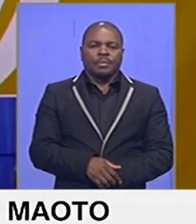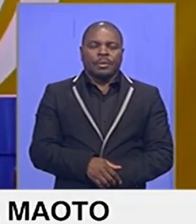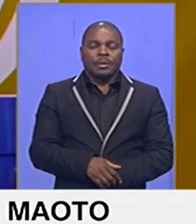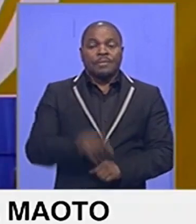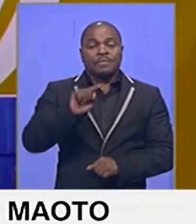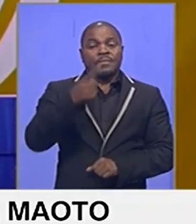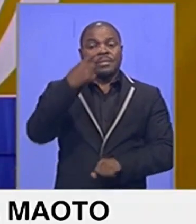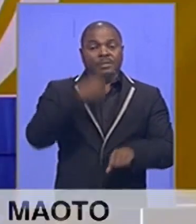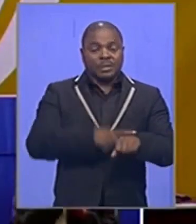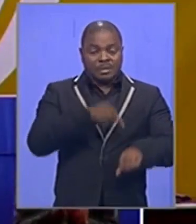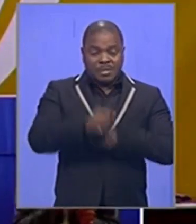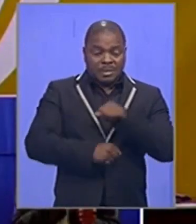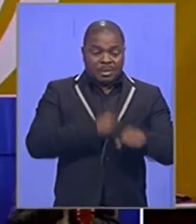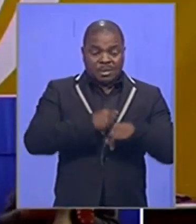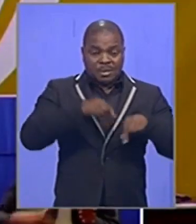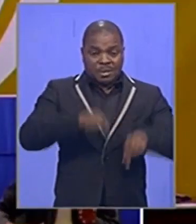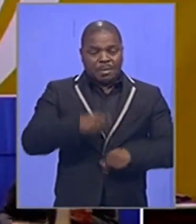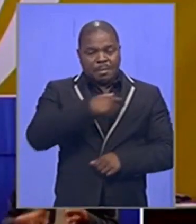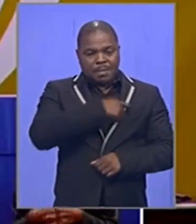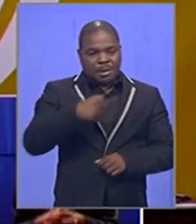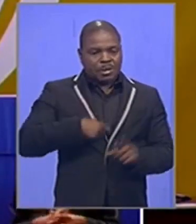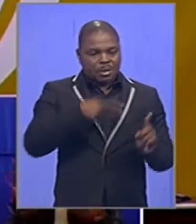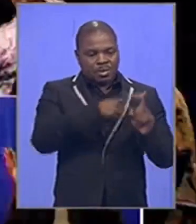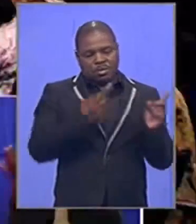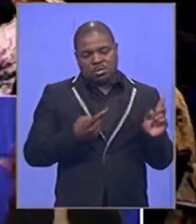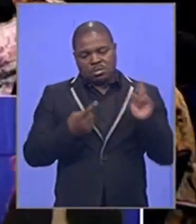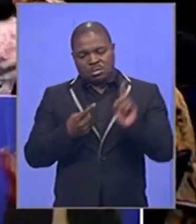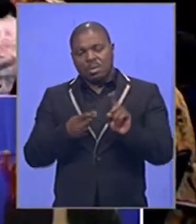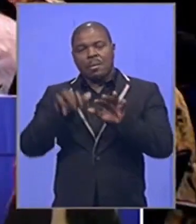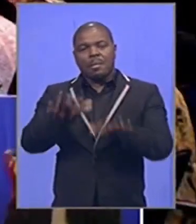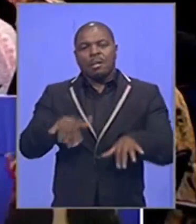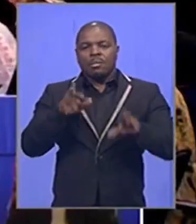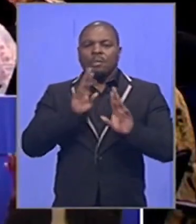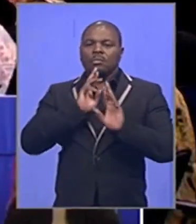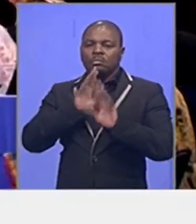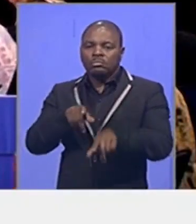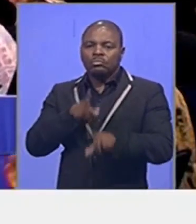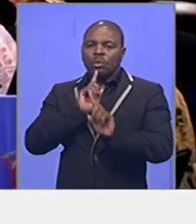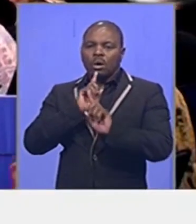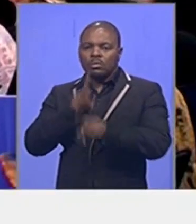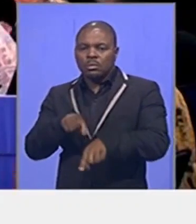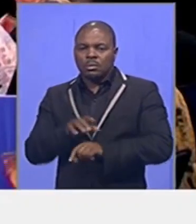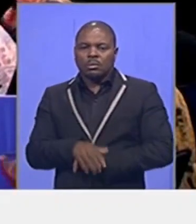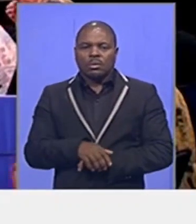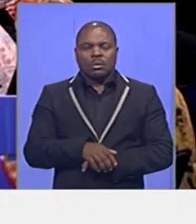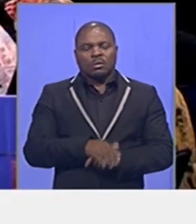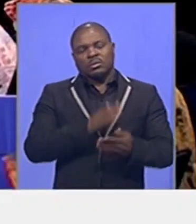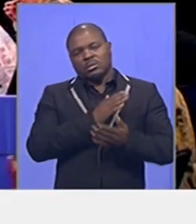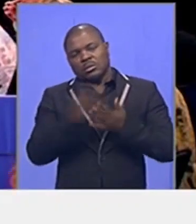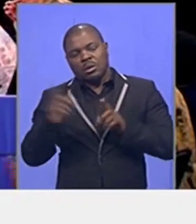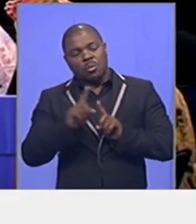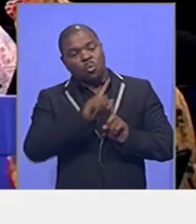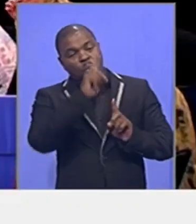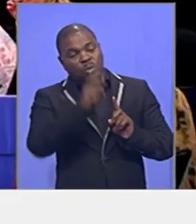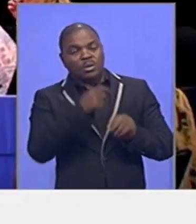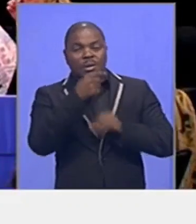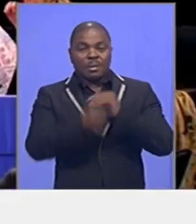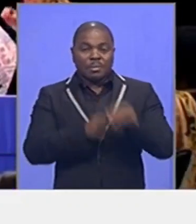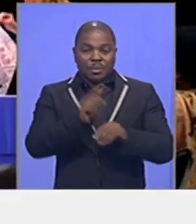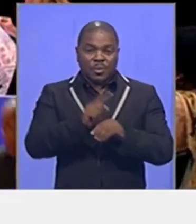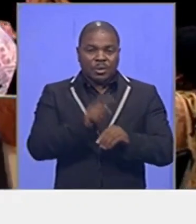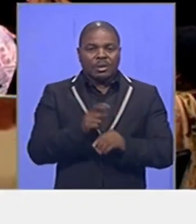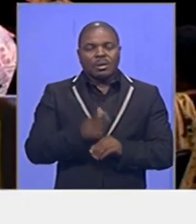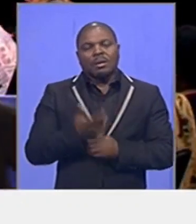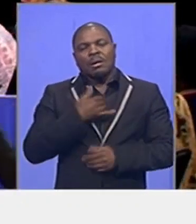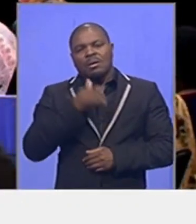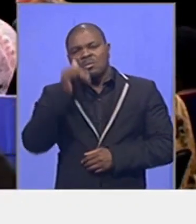Ke lekgetlo la pele monongwaha Mopresidente a arabela dipotso ka parlamenteng mo a ileng a arabela hara tse ding potso e mabapi le ditlolo